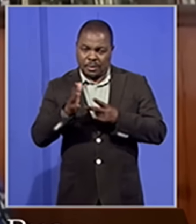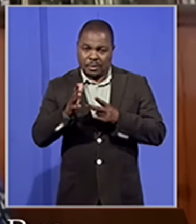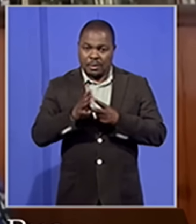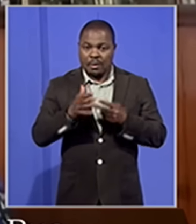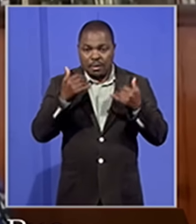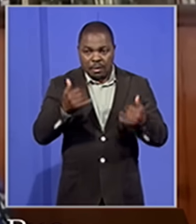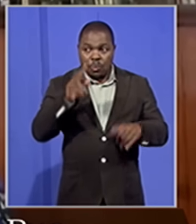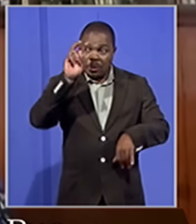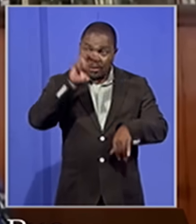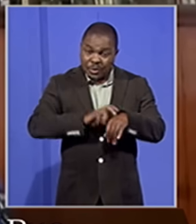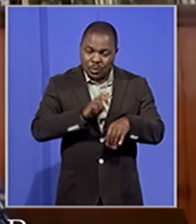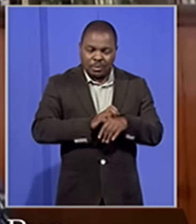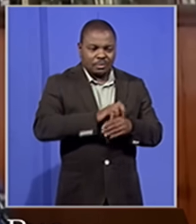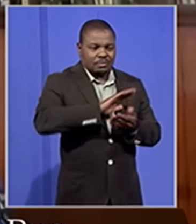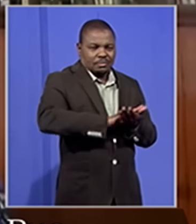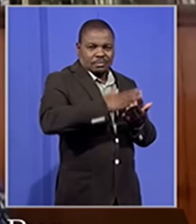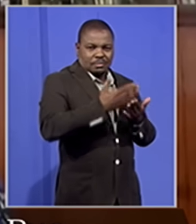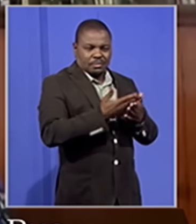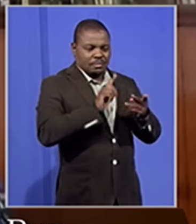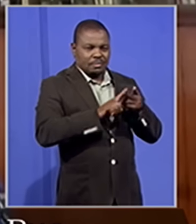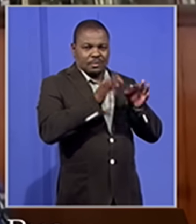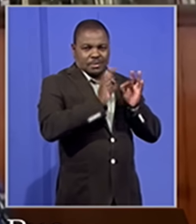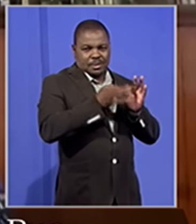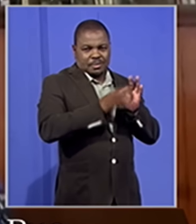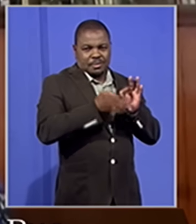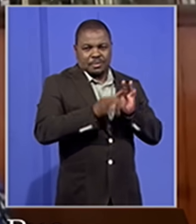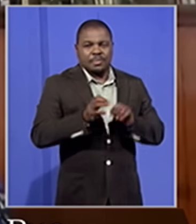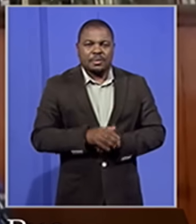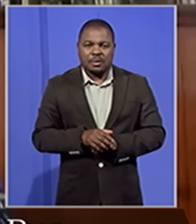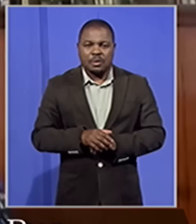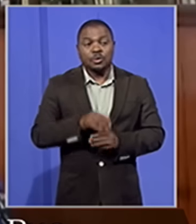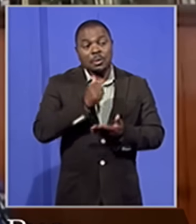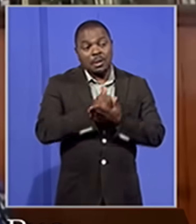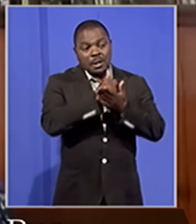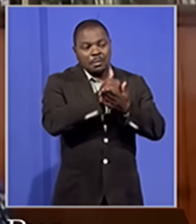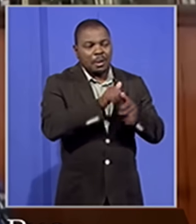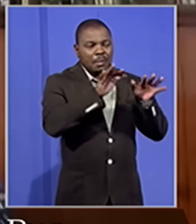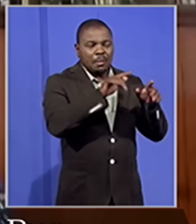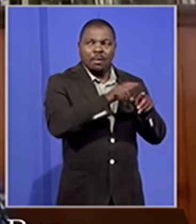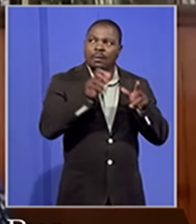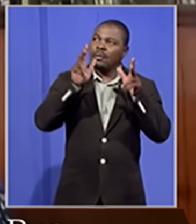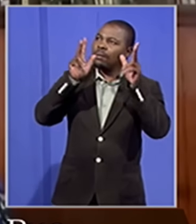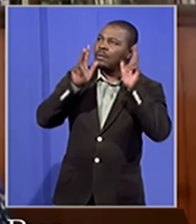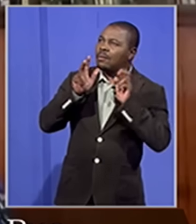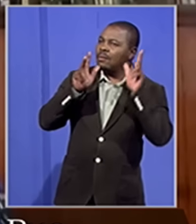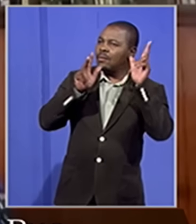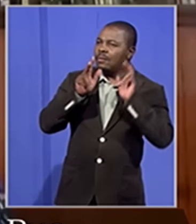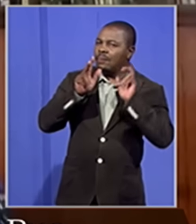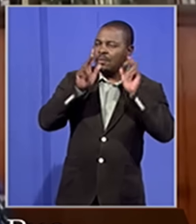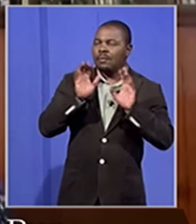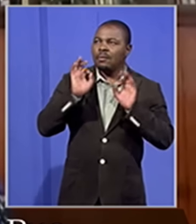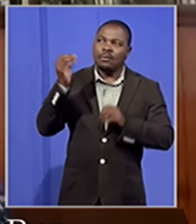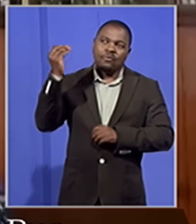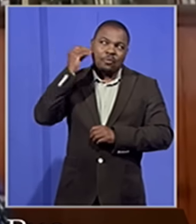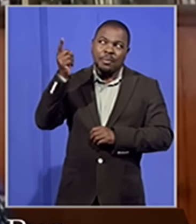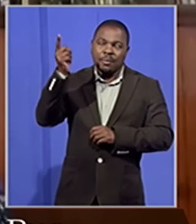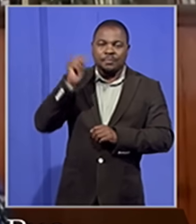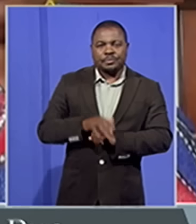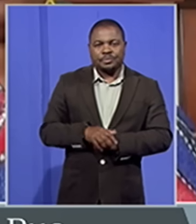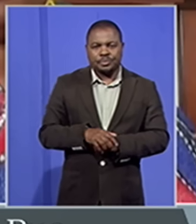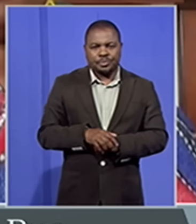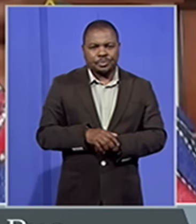re hlokang botoloki, ke moo re hlokang bafetoledi hore setjhaba se fumane lesedi le fanwang.